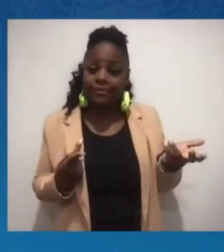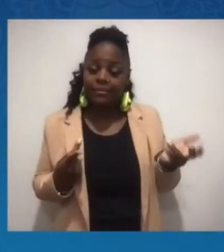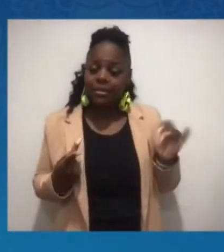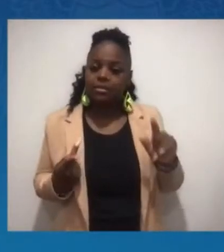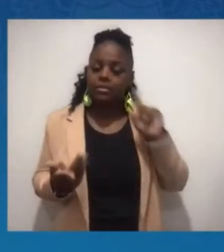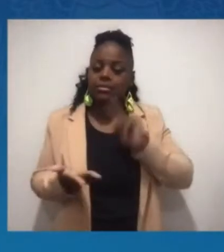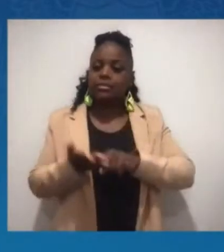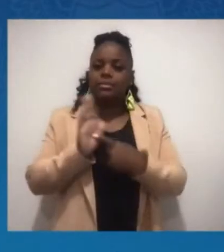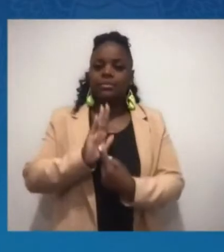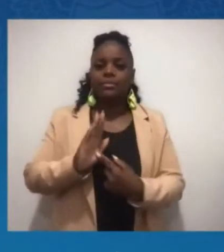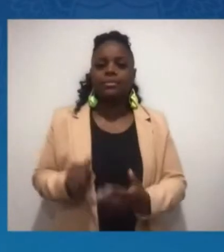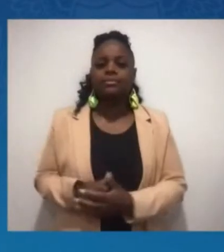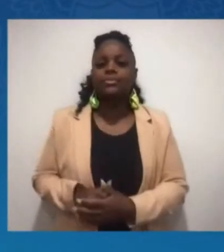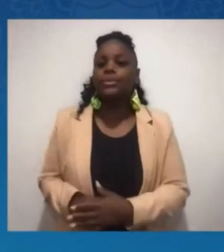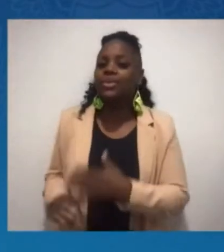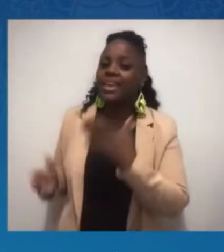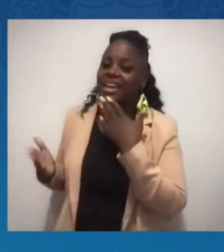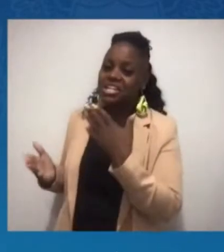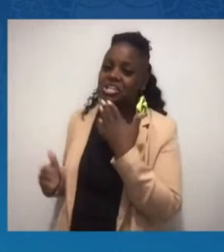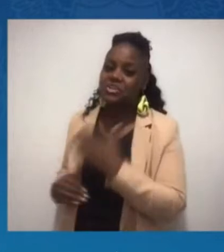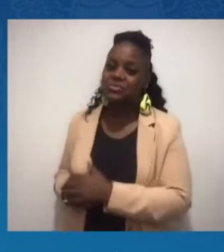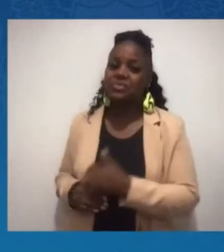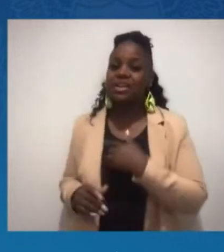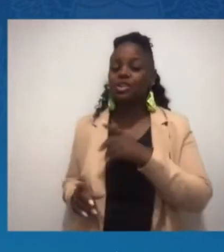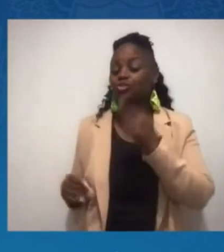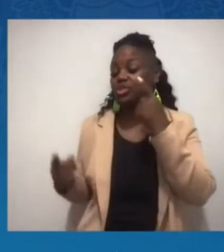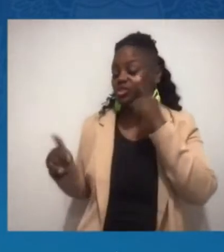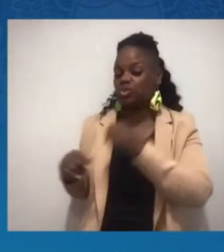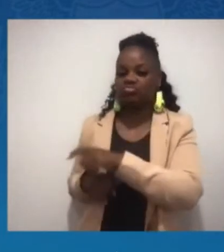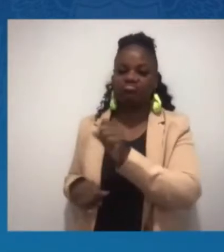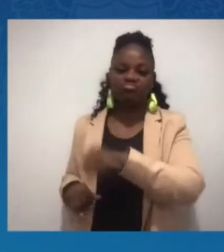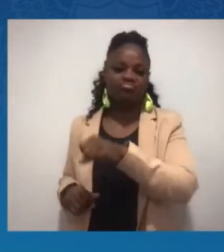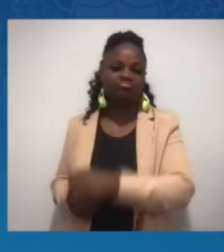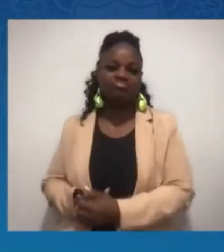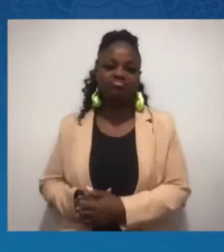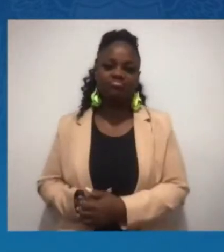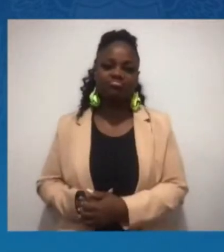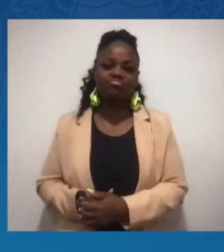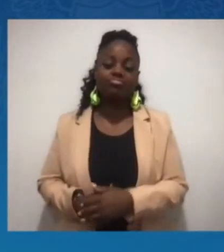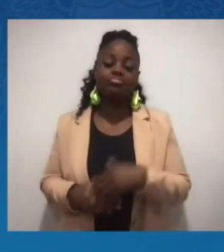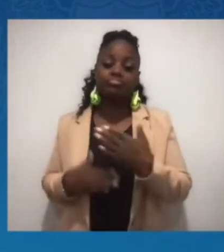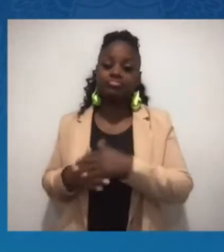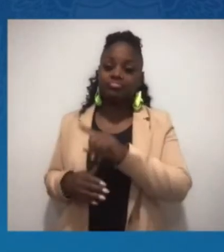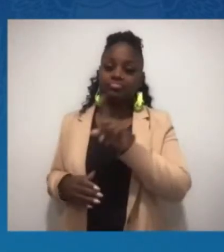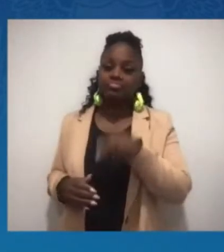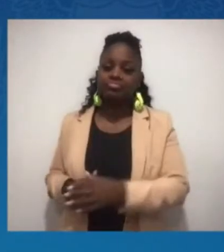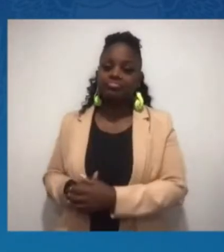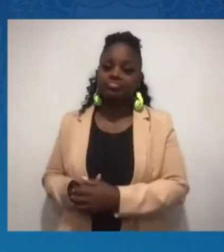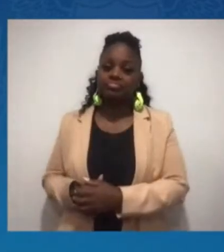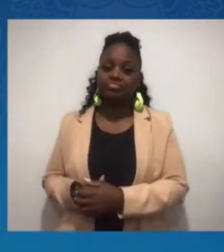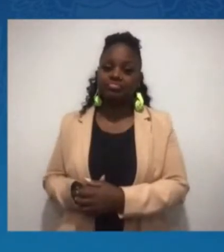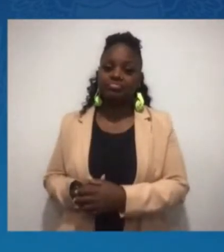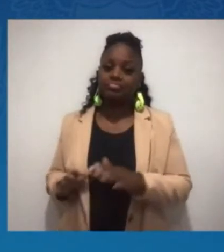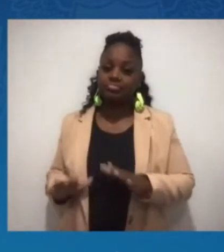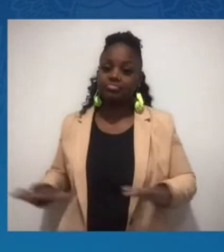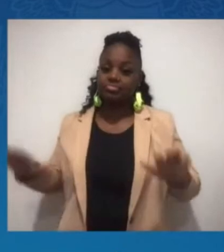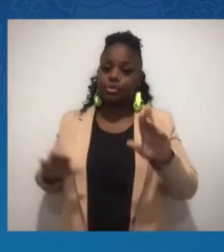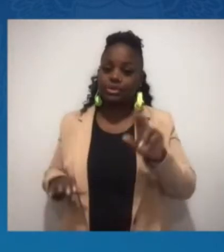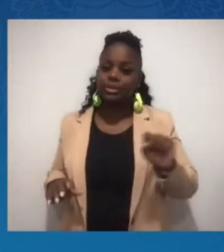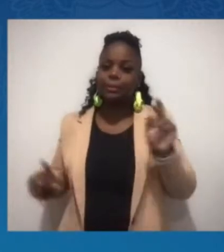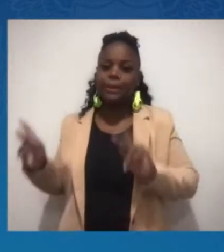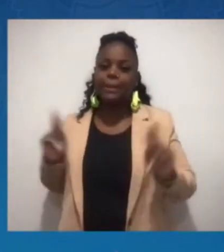Thank you, and totally agree. And across the country, people are being more motivated than ever to protect reproductive